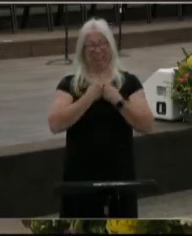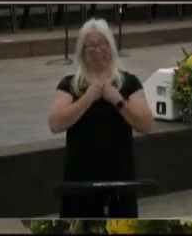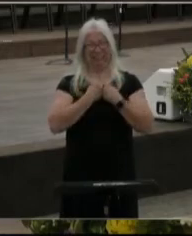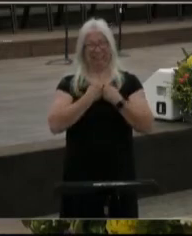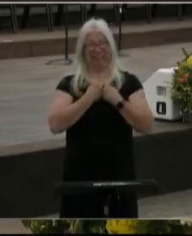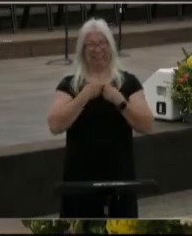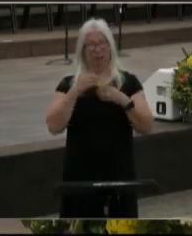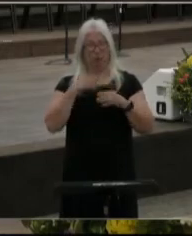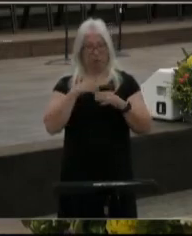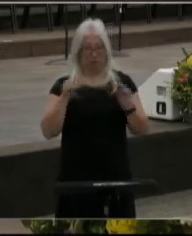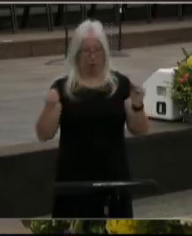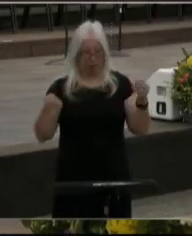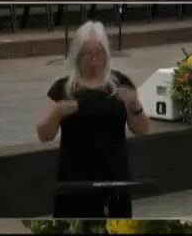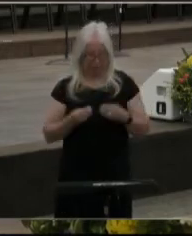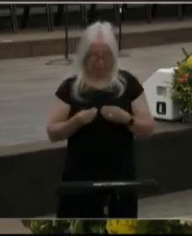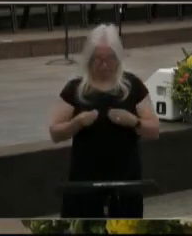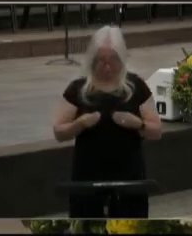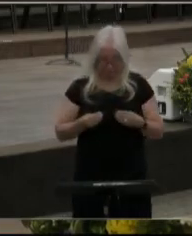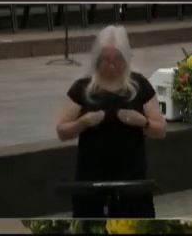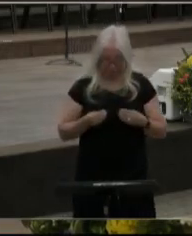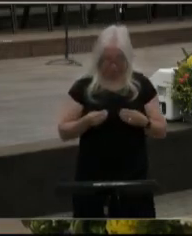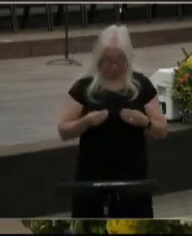And so I'm in my office.